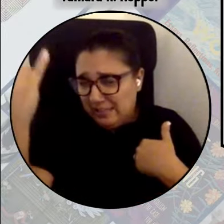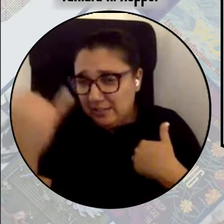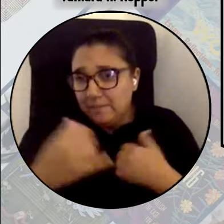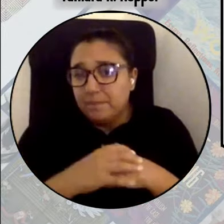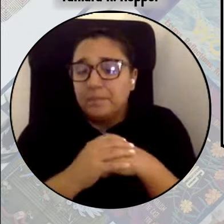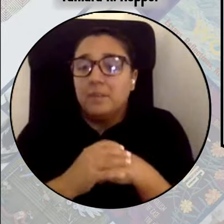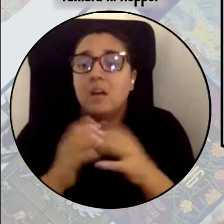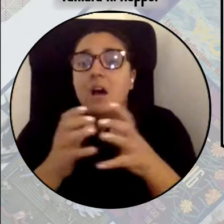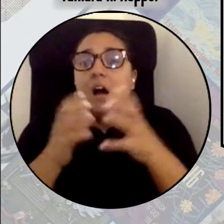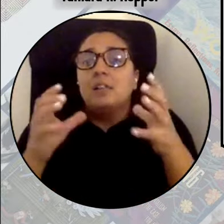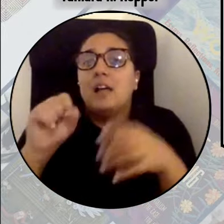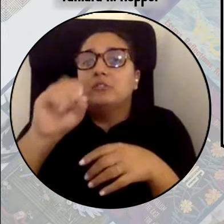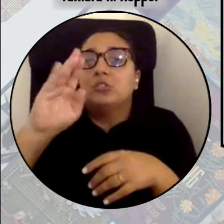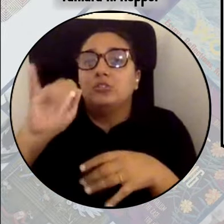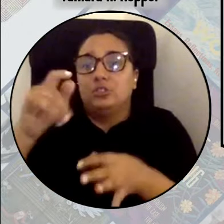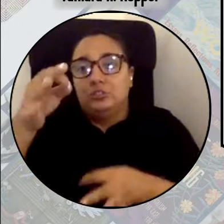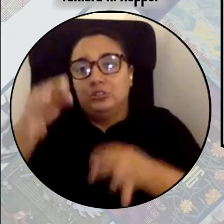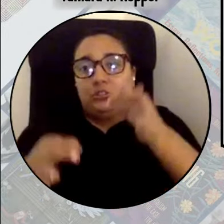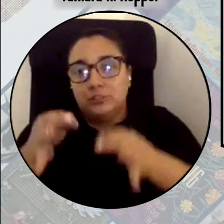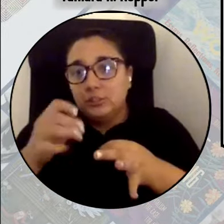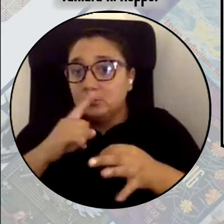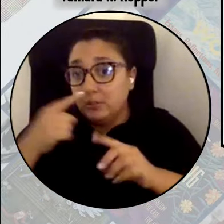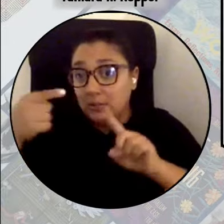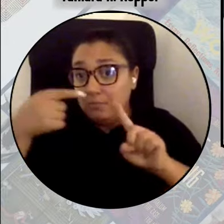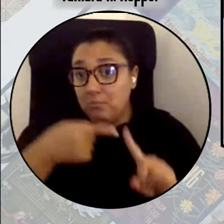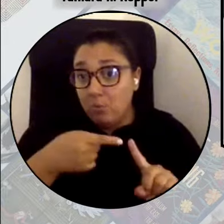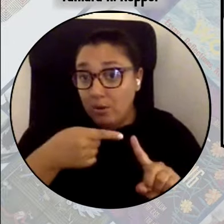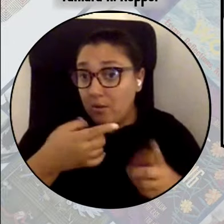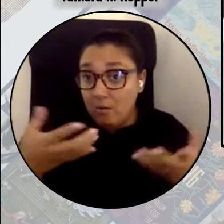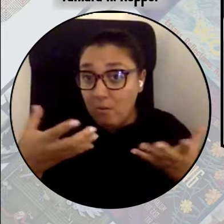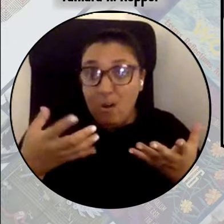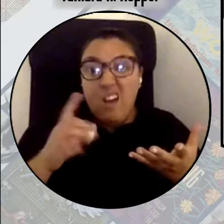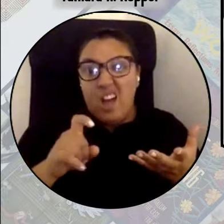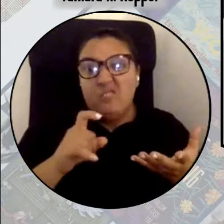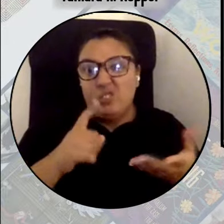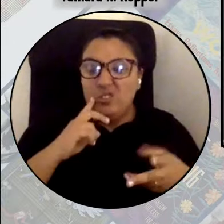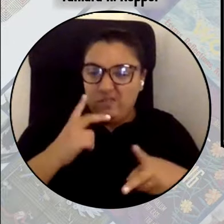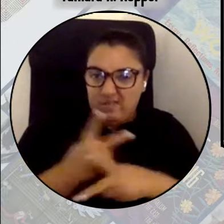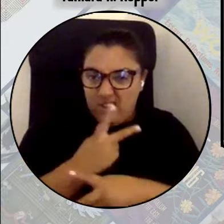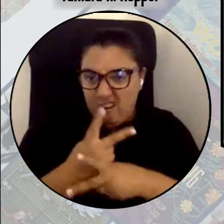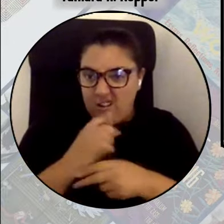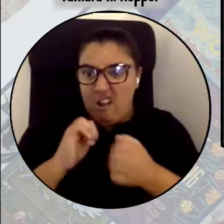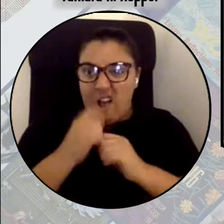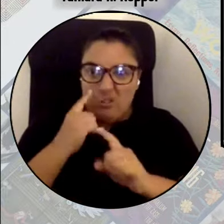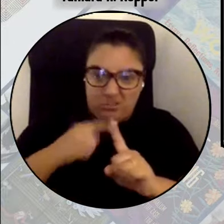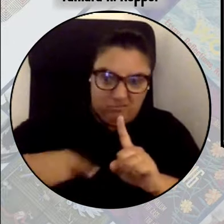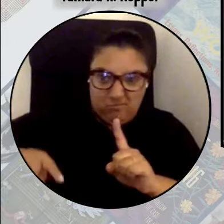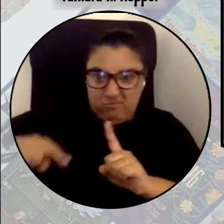social justice is really increasingly about having to deal with data. Okay. So